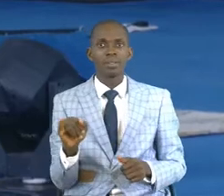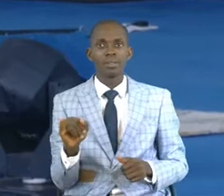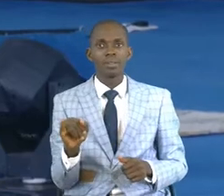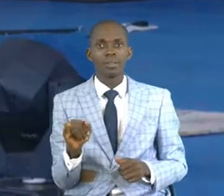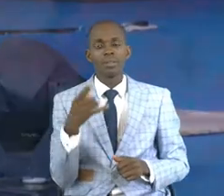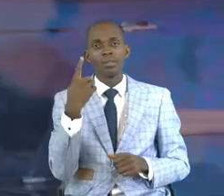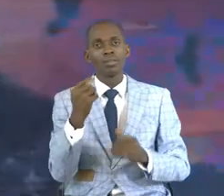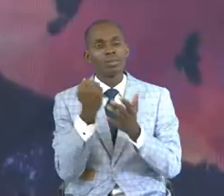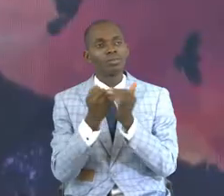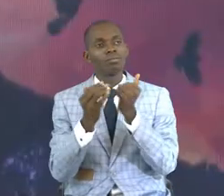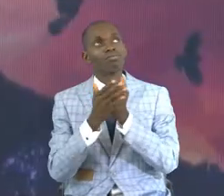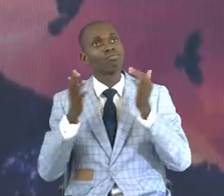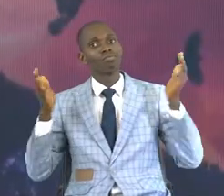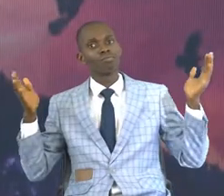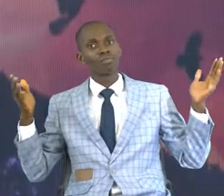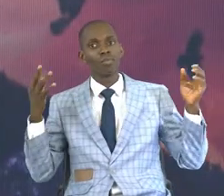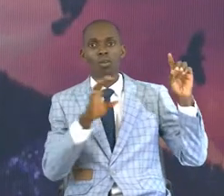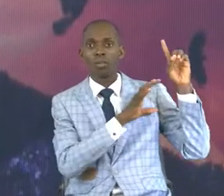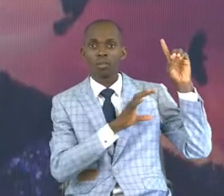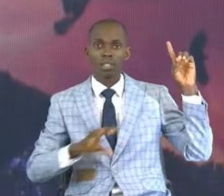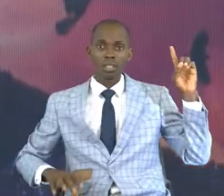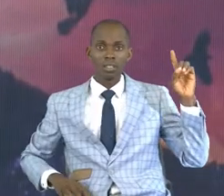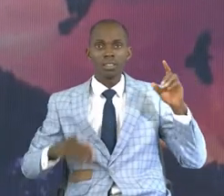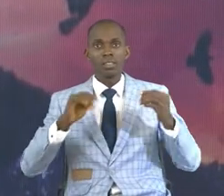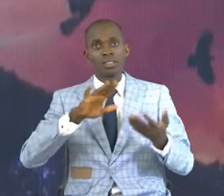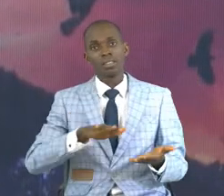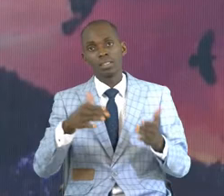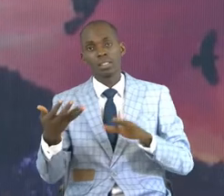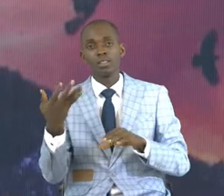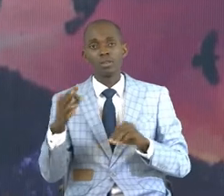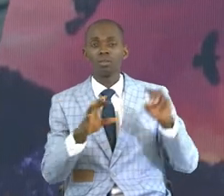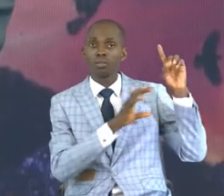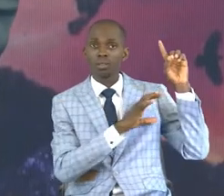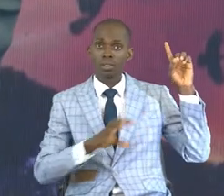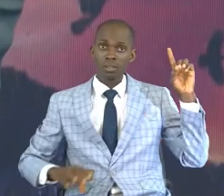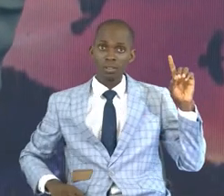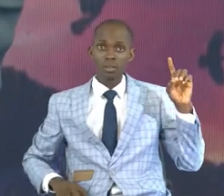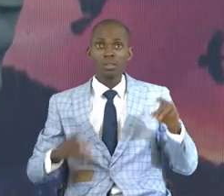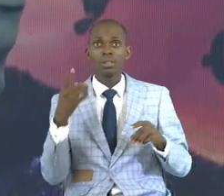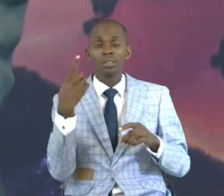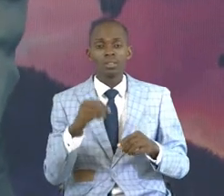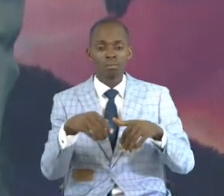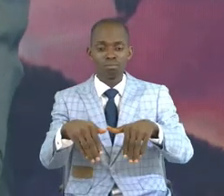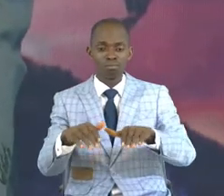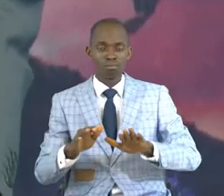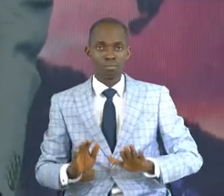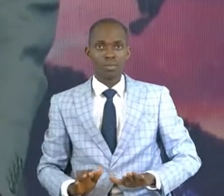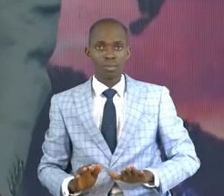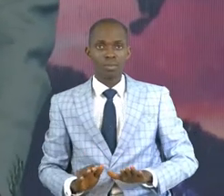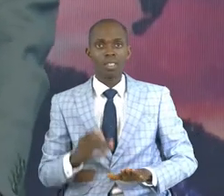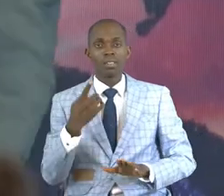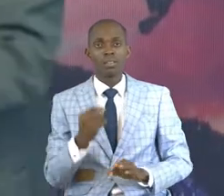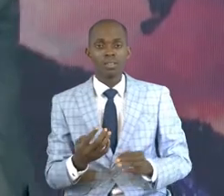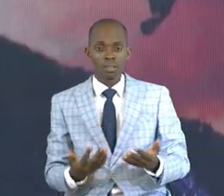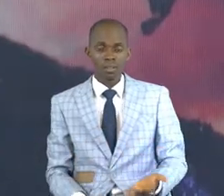of Christ, the death of Christ, the burial, the